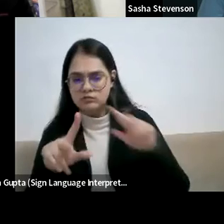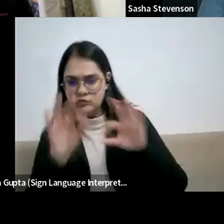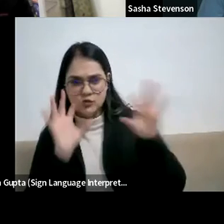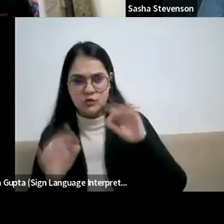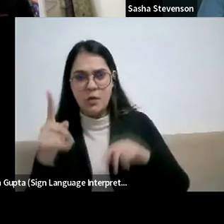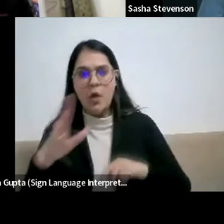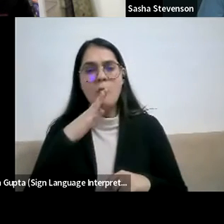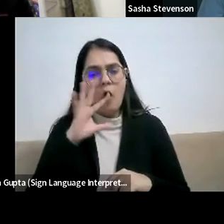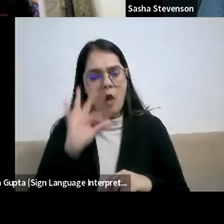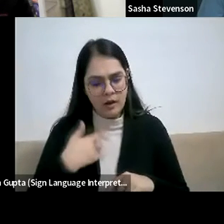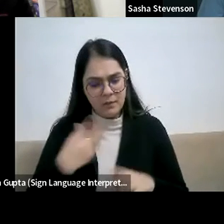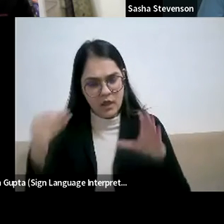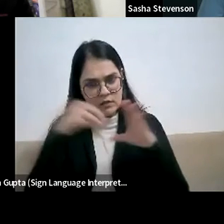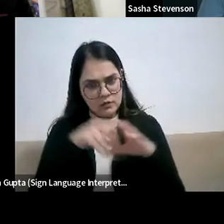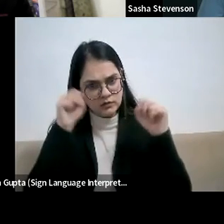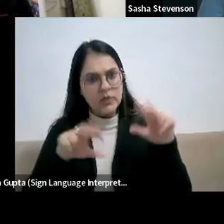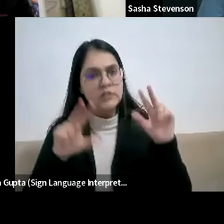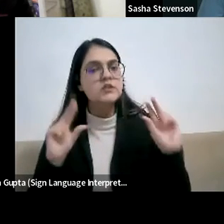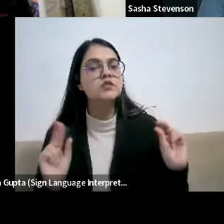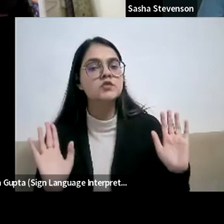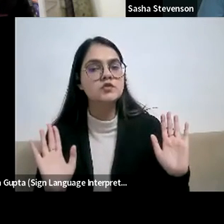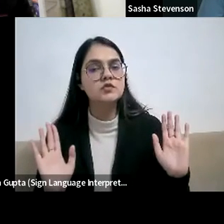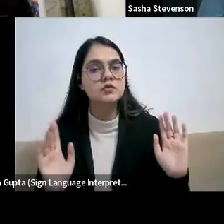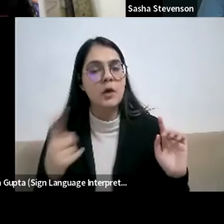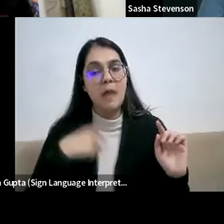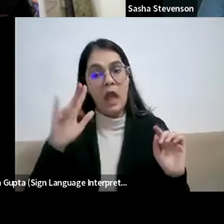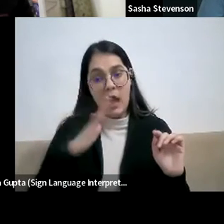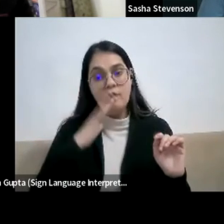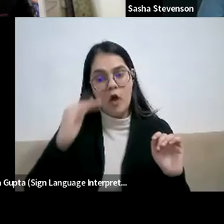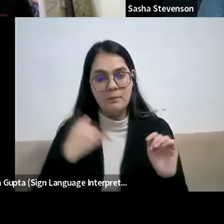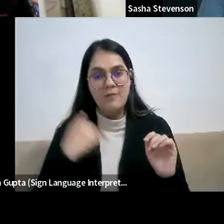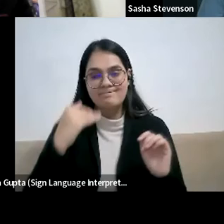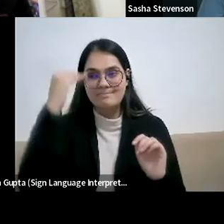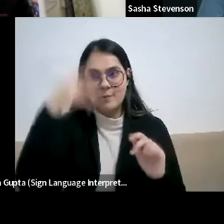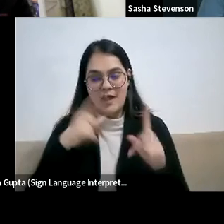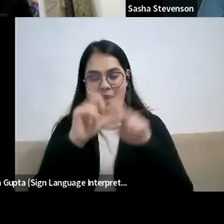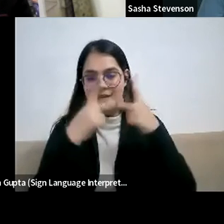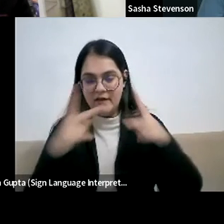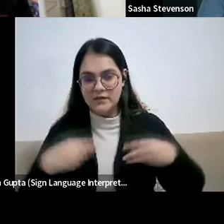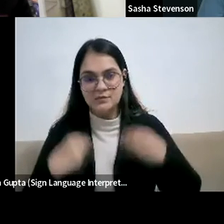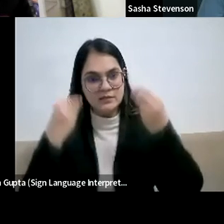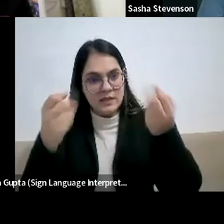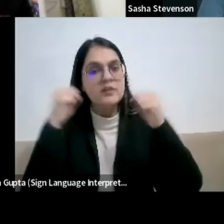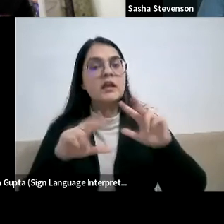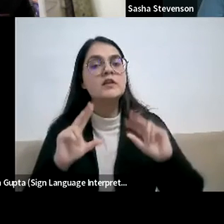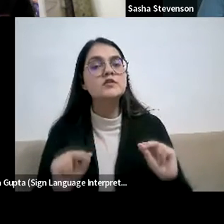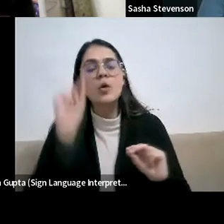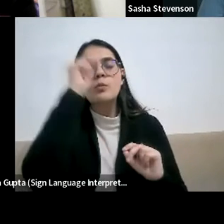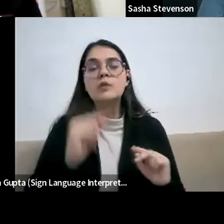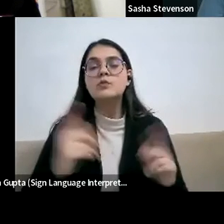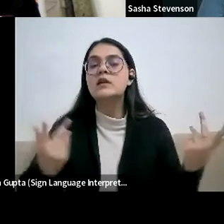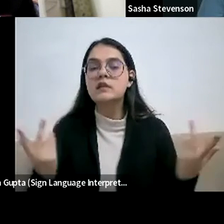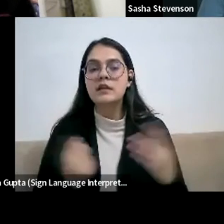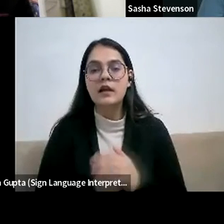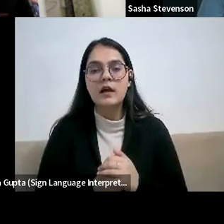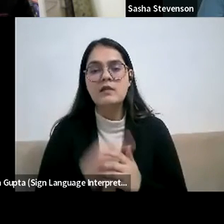really inclusive, how to find out whether we are really promoting diversity. What are the indicators? So there may